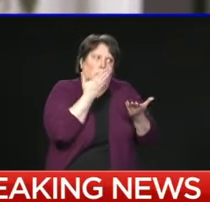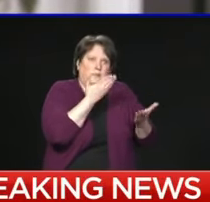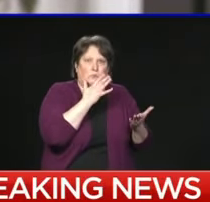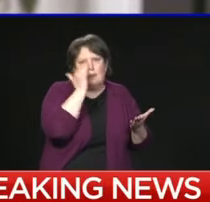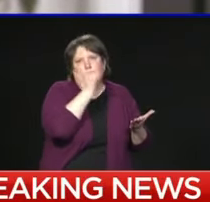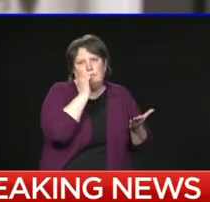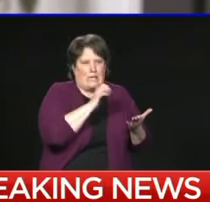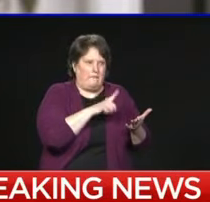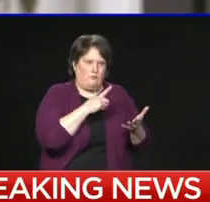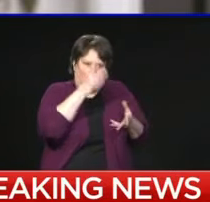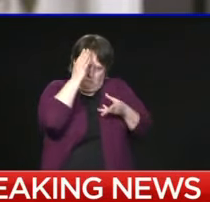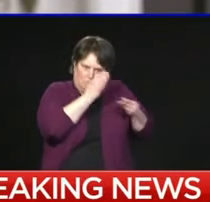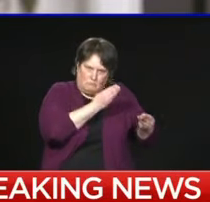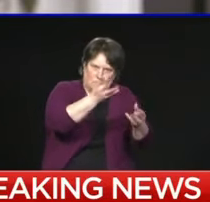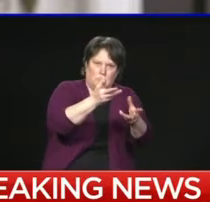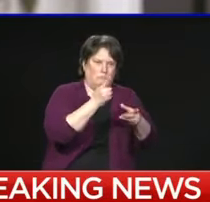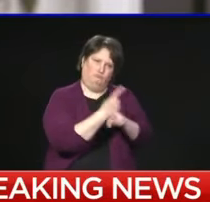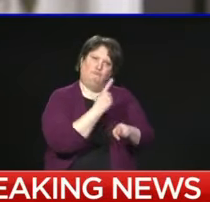every day.